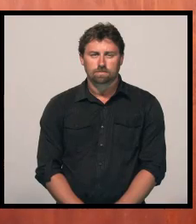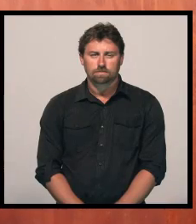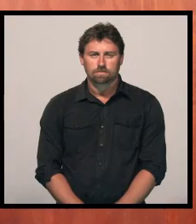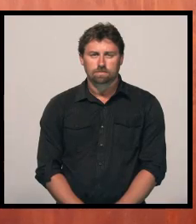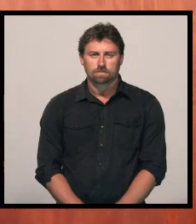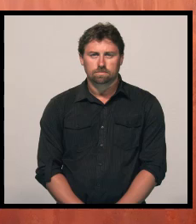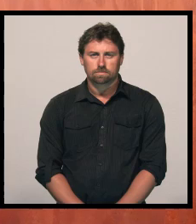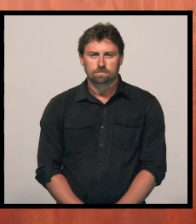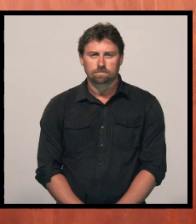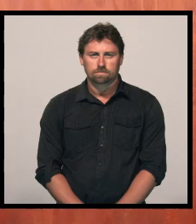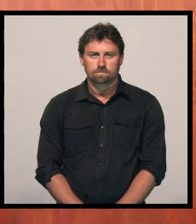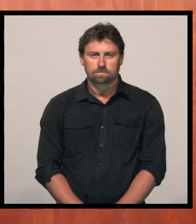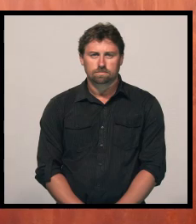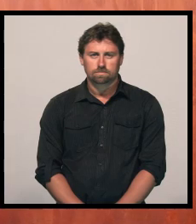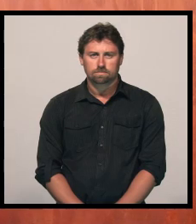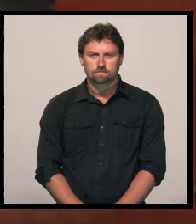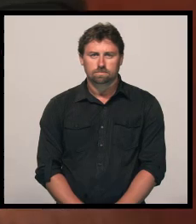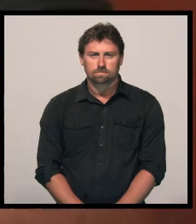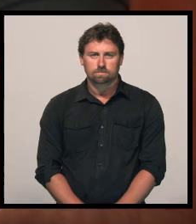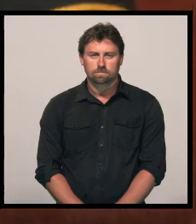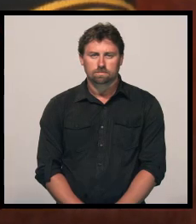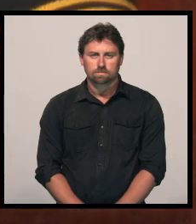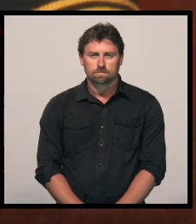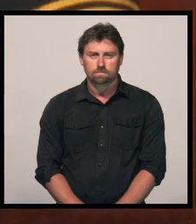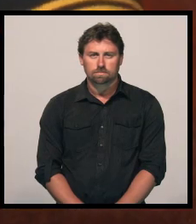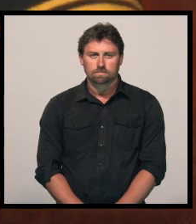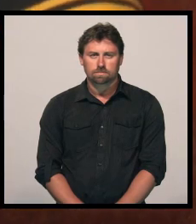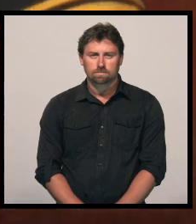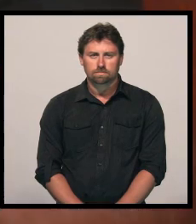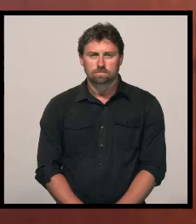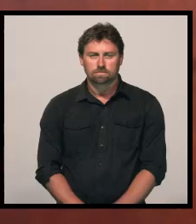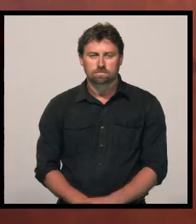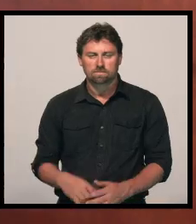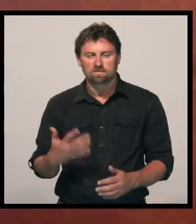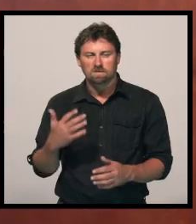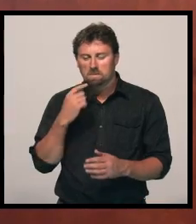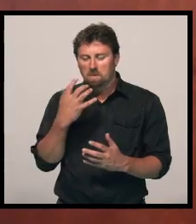Just go a little bit more, just to make it a little bit faster.